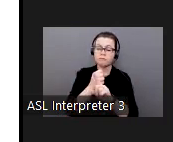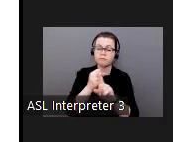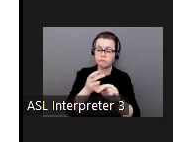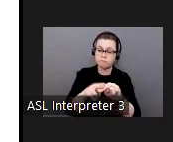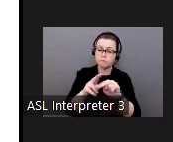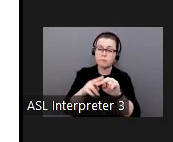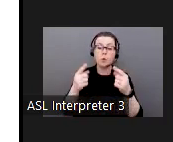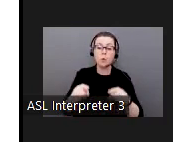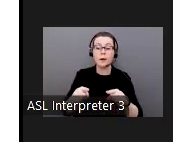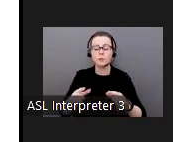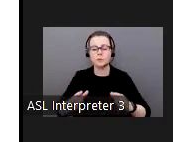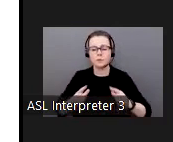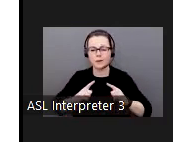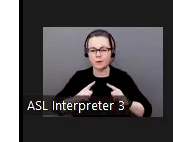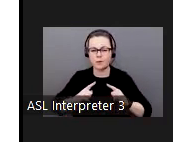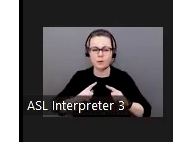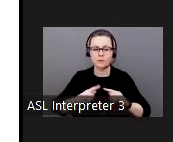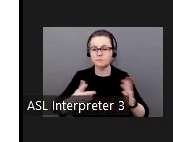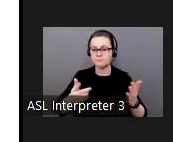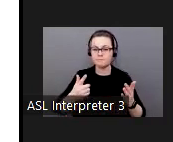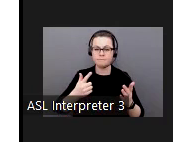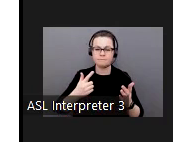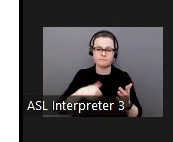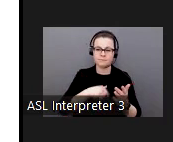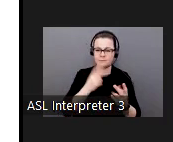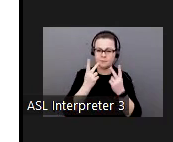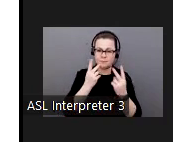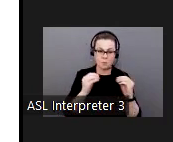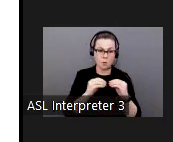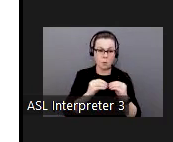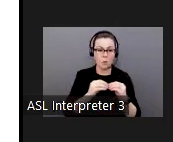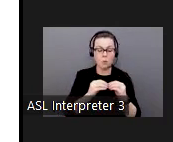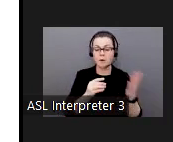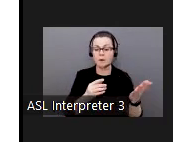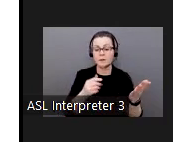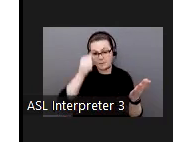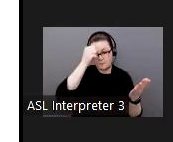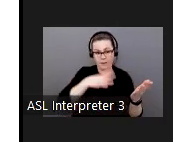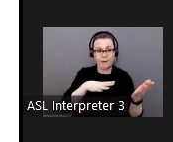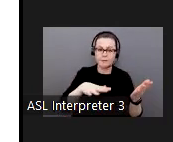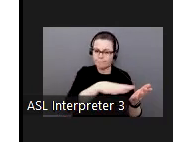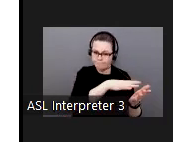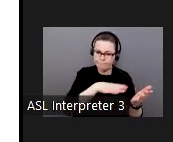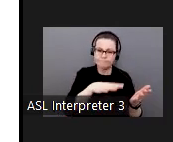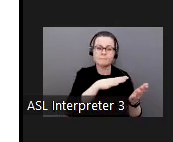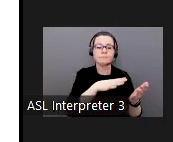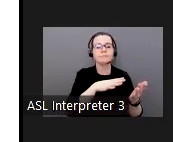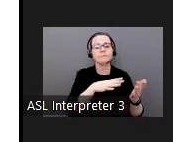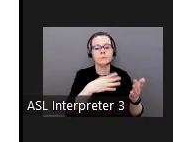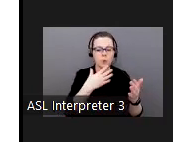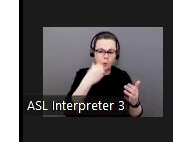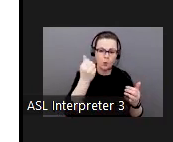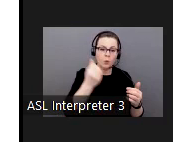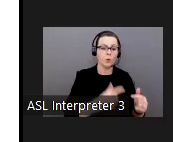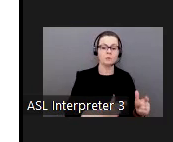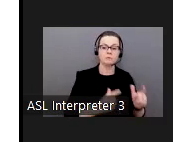as men retire from work, because of ageism, they take their place with women as less valued